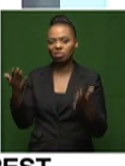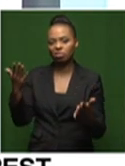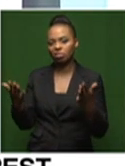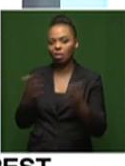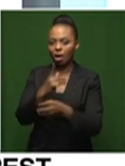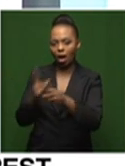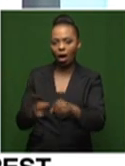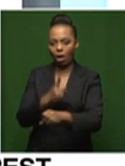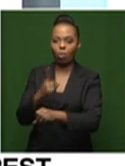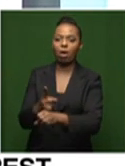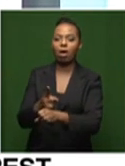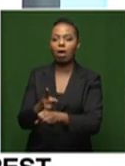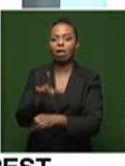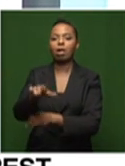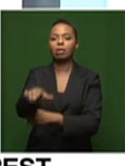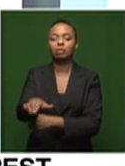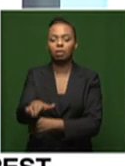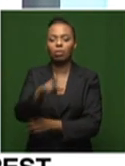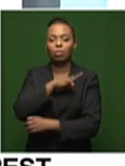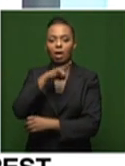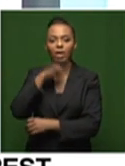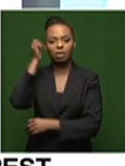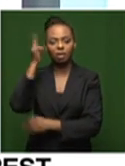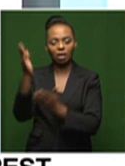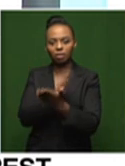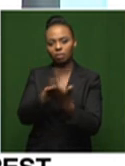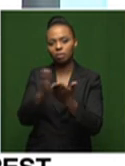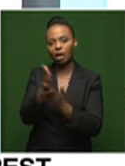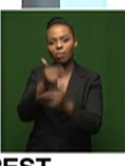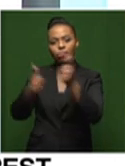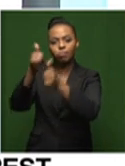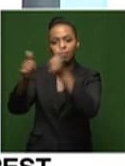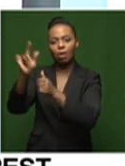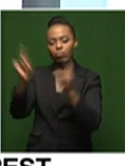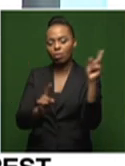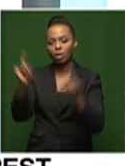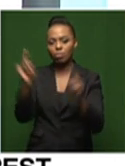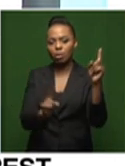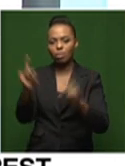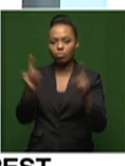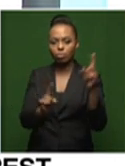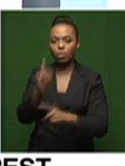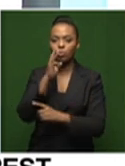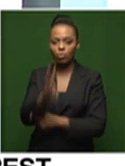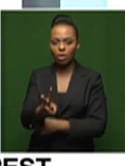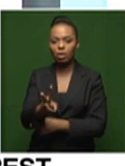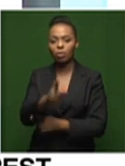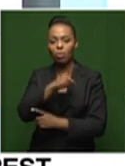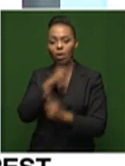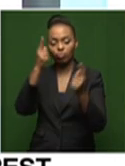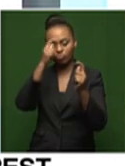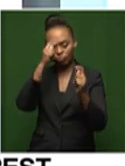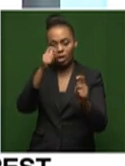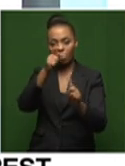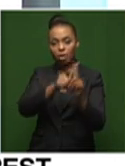hour from now. We understand that some of the dignitaries will be coming through, and of course, iconic musicians